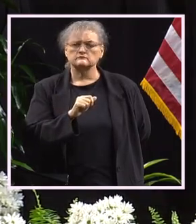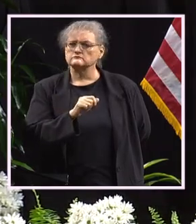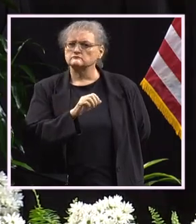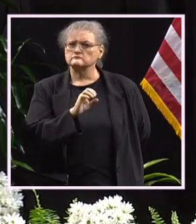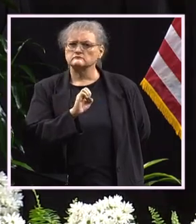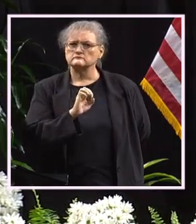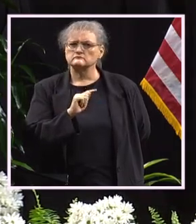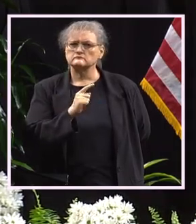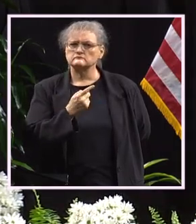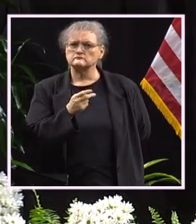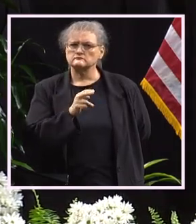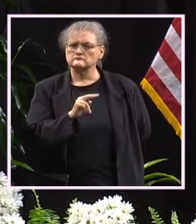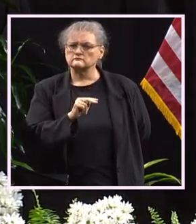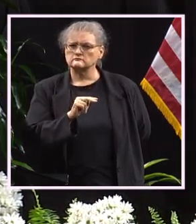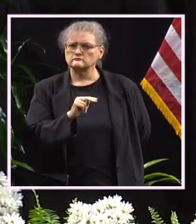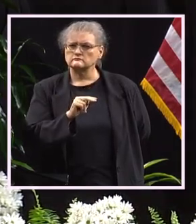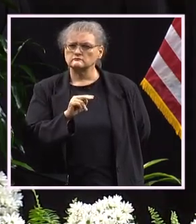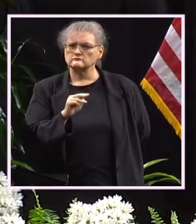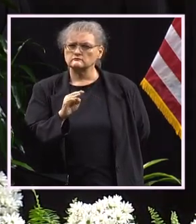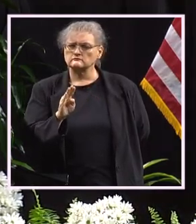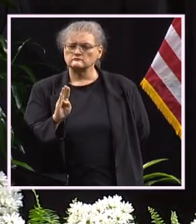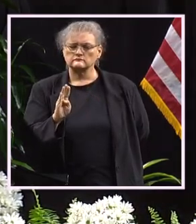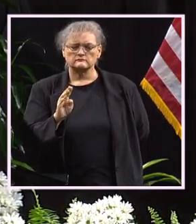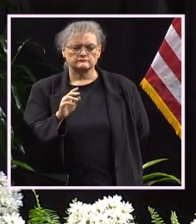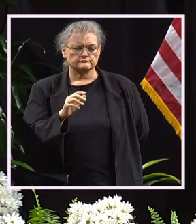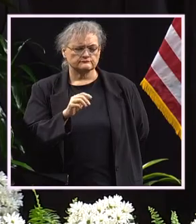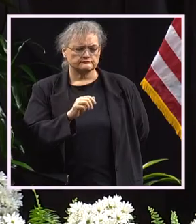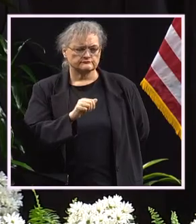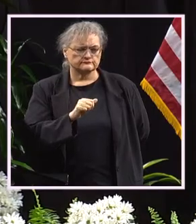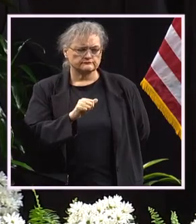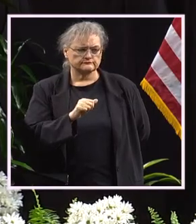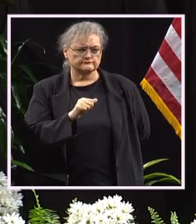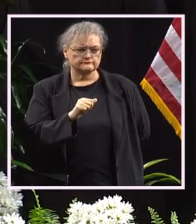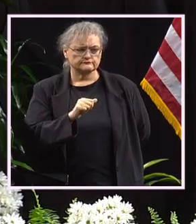Ethan King Min Gui, magna cum laude.